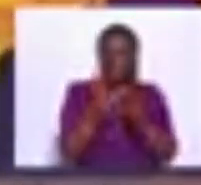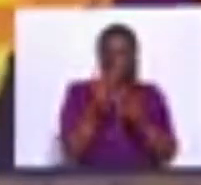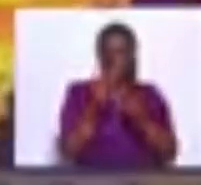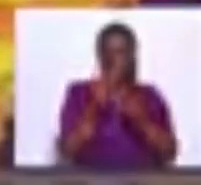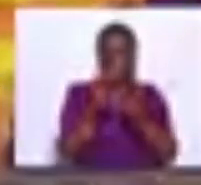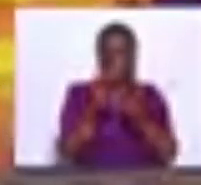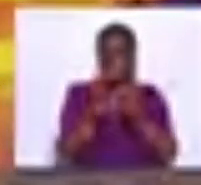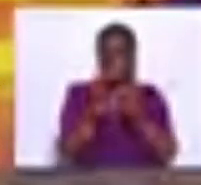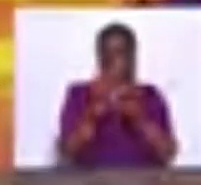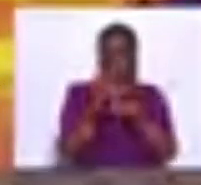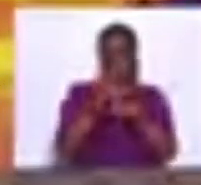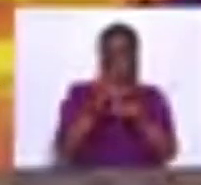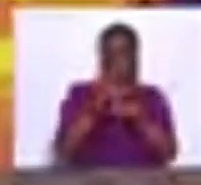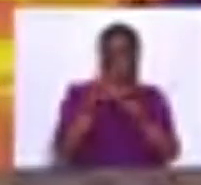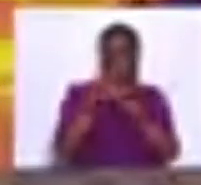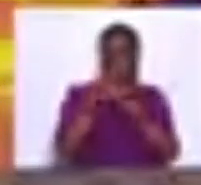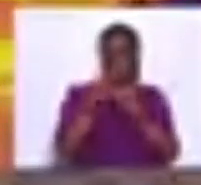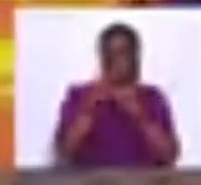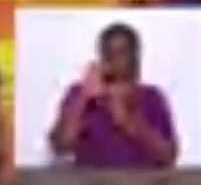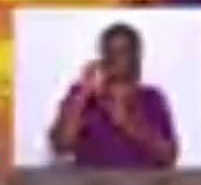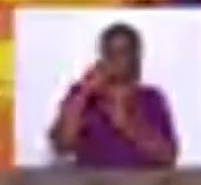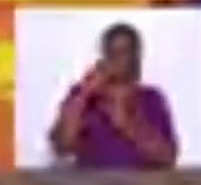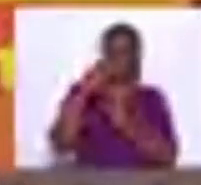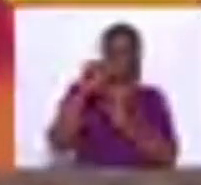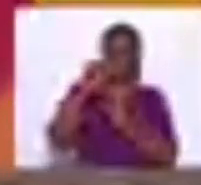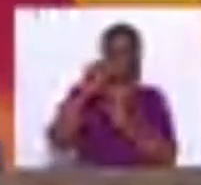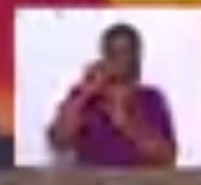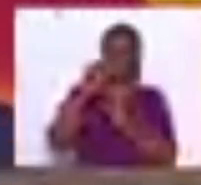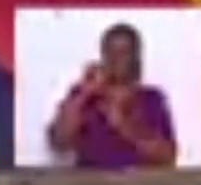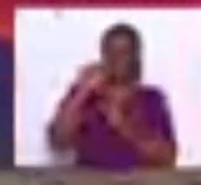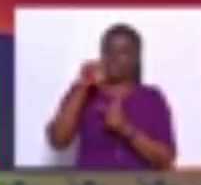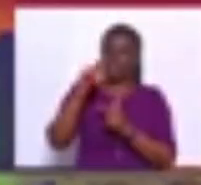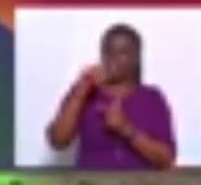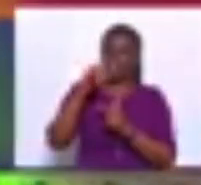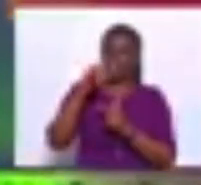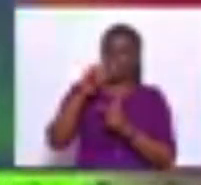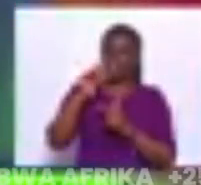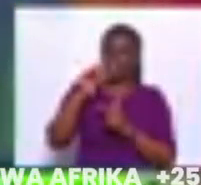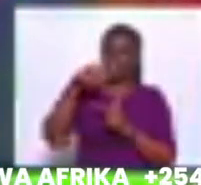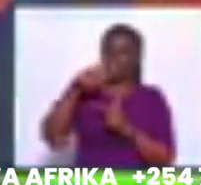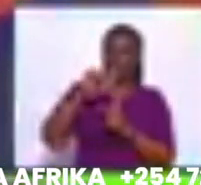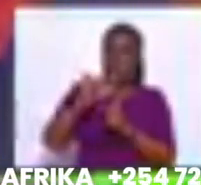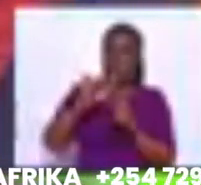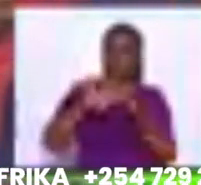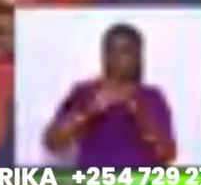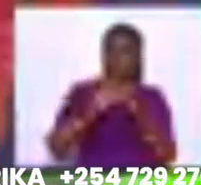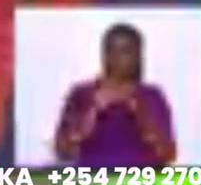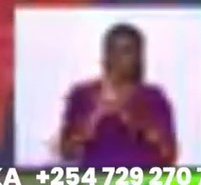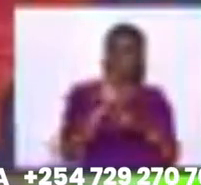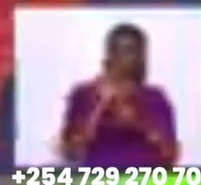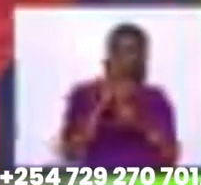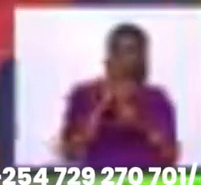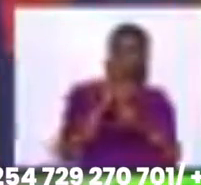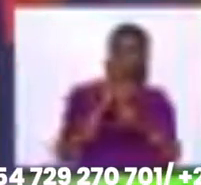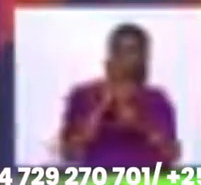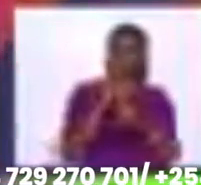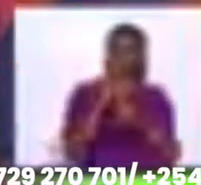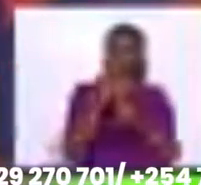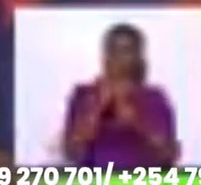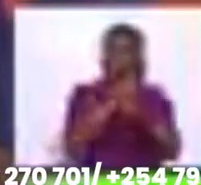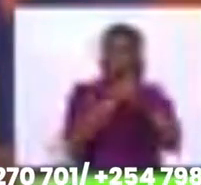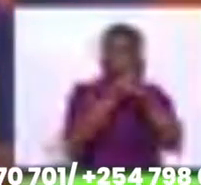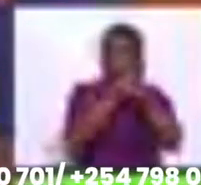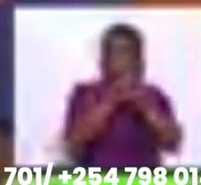talk about chemotherapy. Very few people want chemotherapy. Well, always ask them, is it possible to have